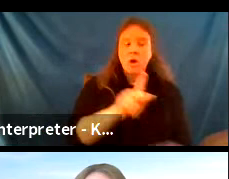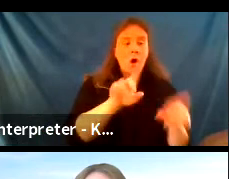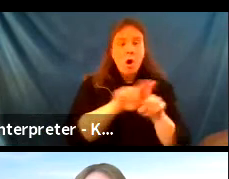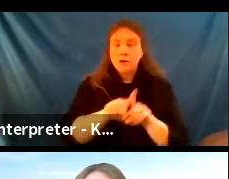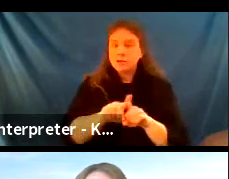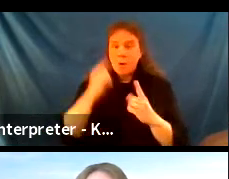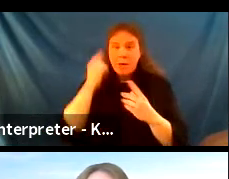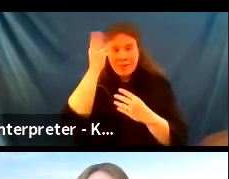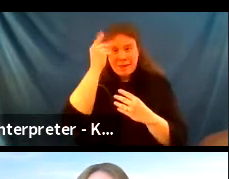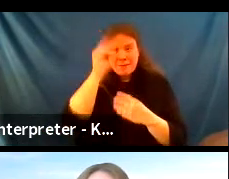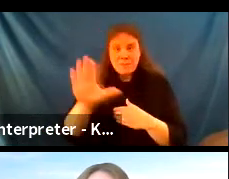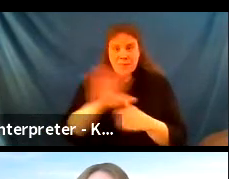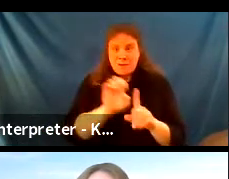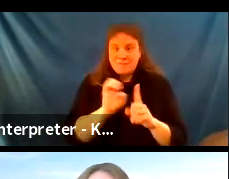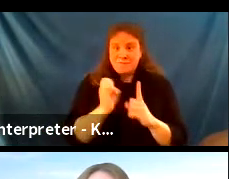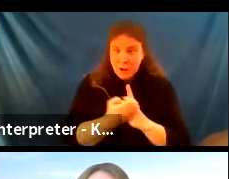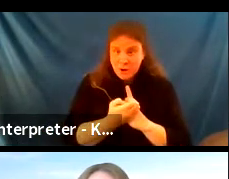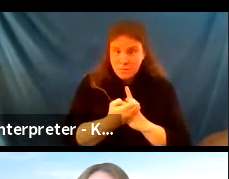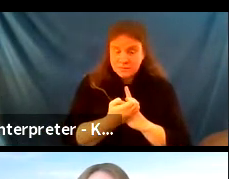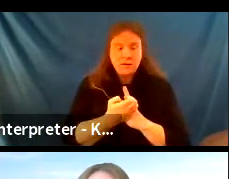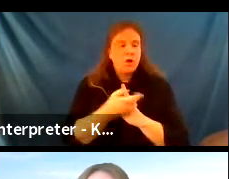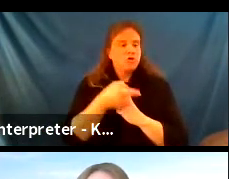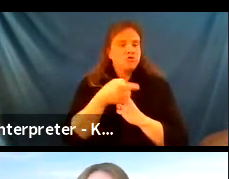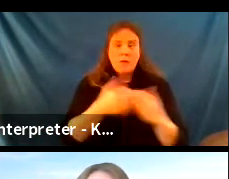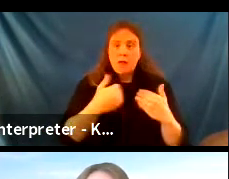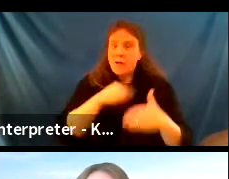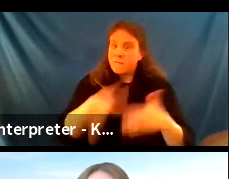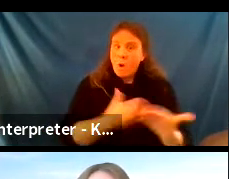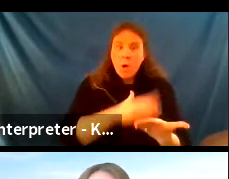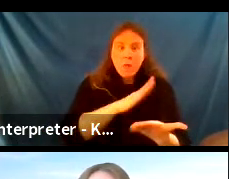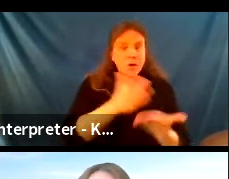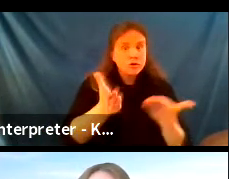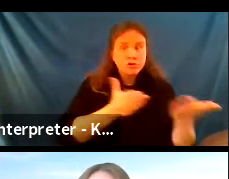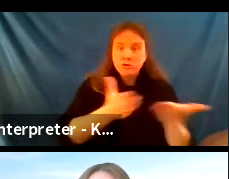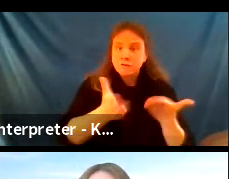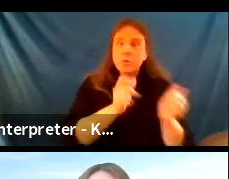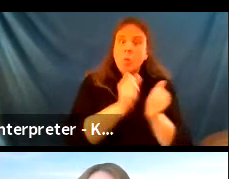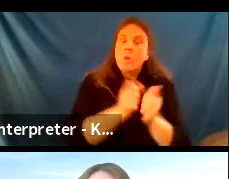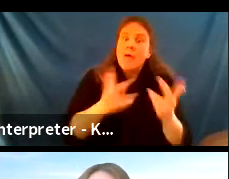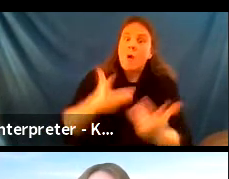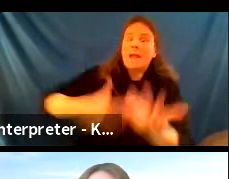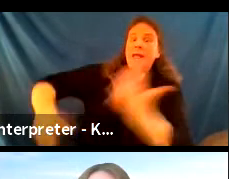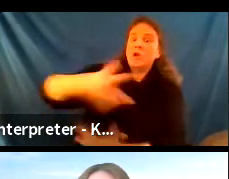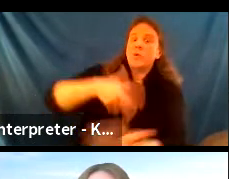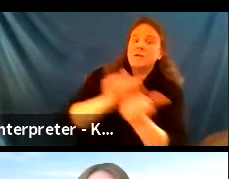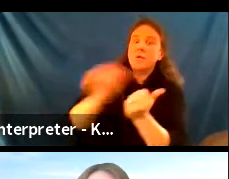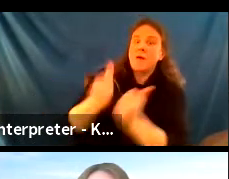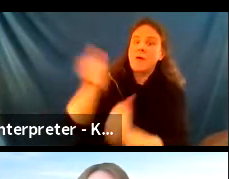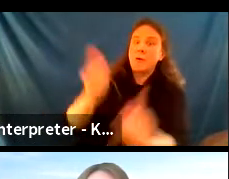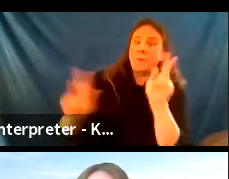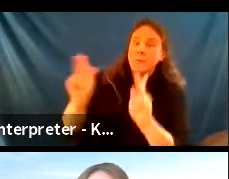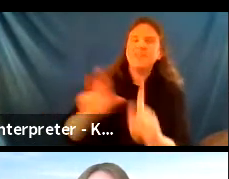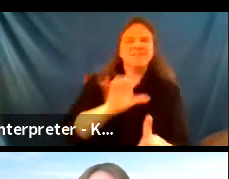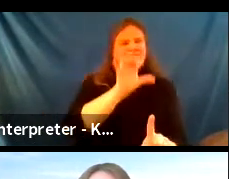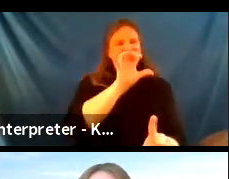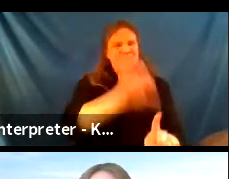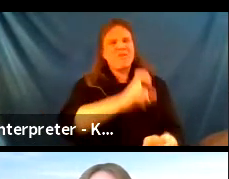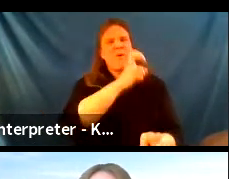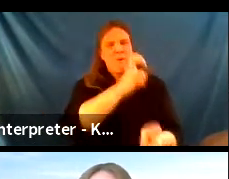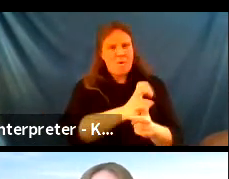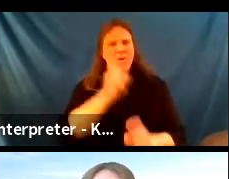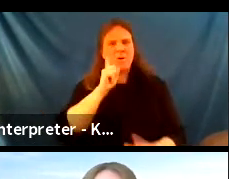And are they able to receive all the services that they need without interacting with individuals? I think that's been the hardest thing, is that I think that